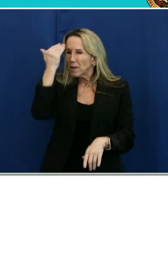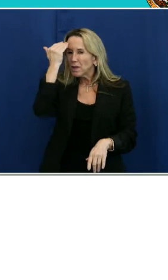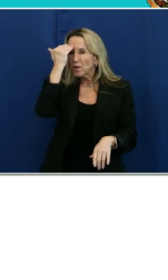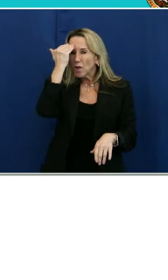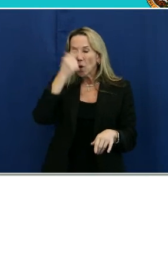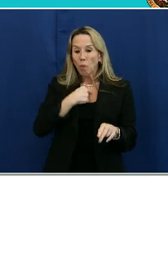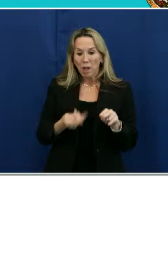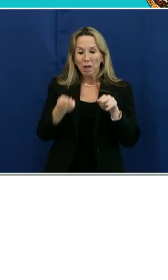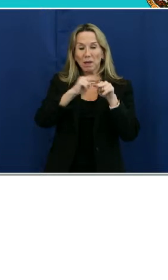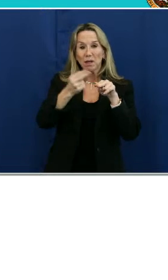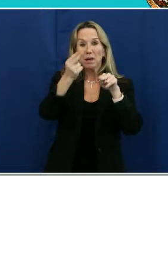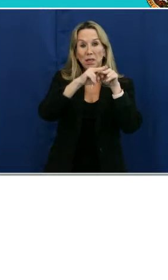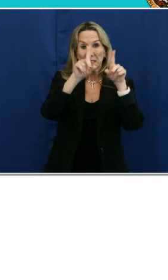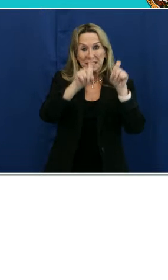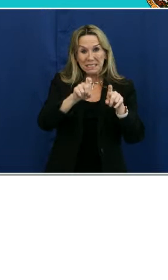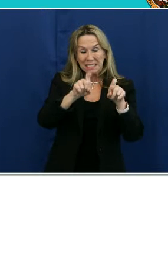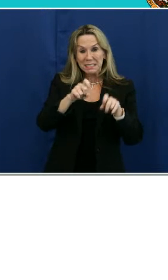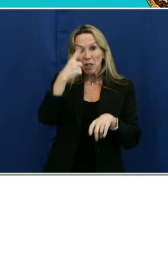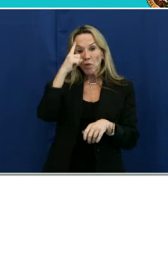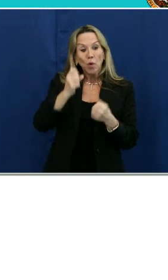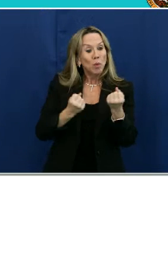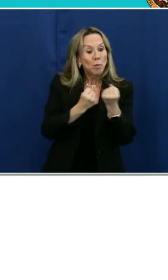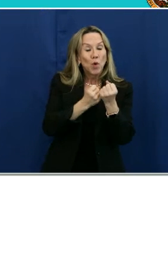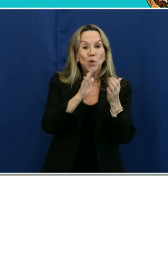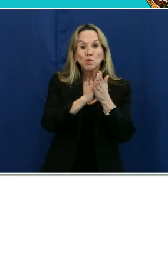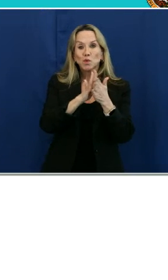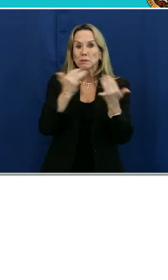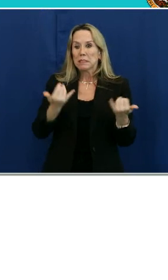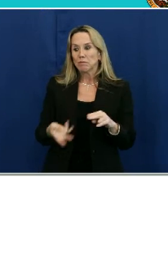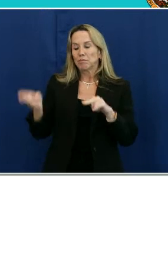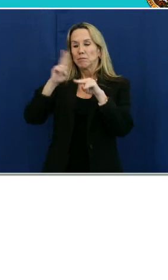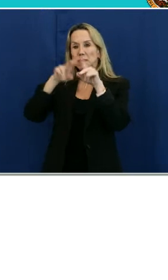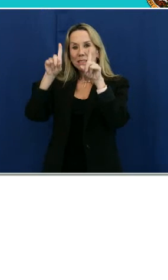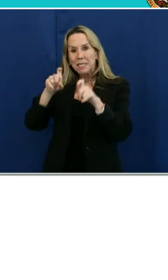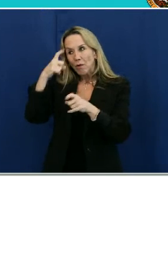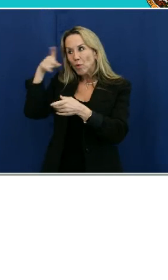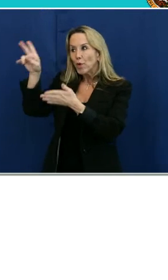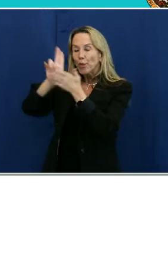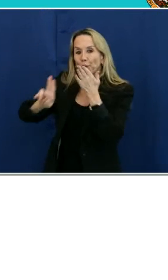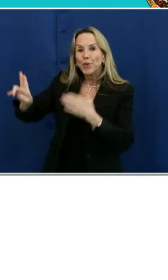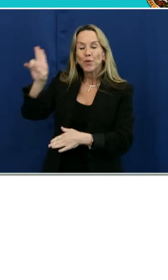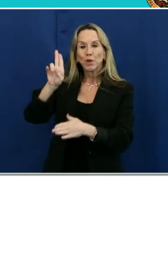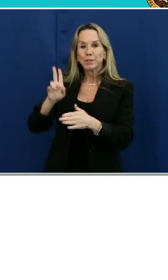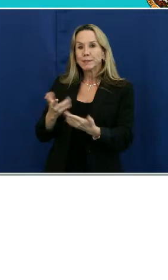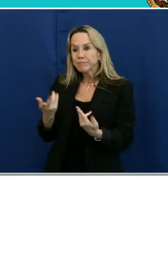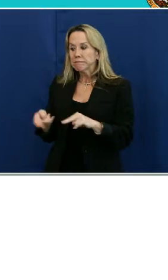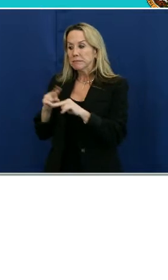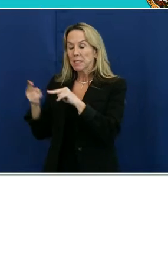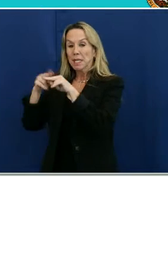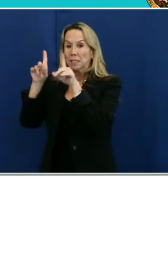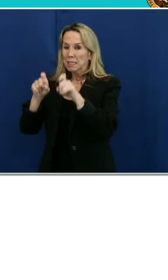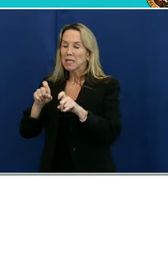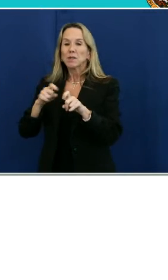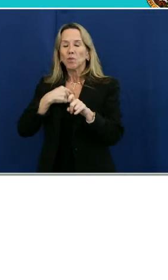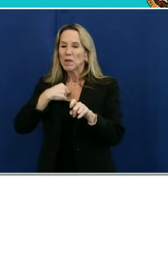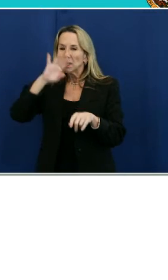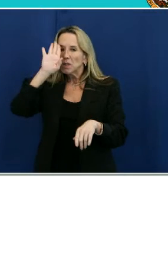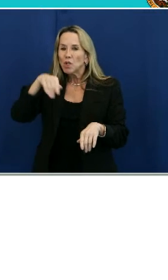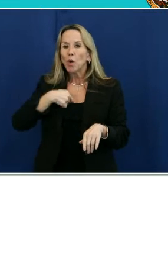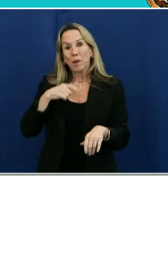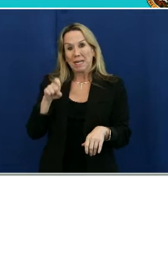to increase testing to support our schools and support universities, along with expanded testing in the community, we have to be mindful that